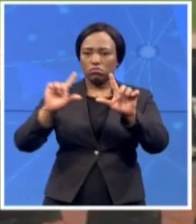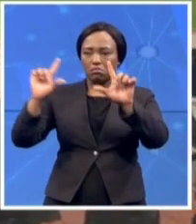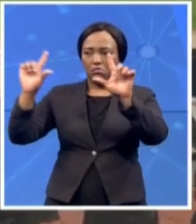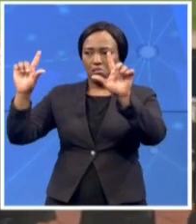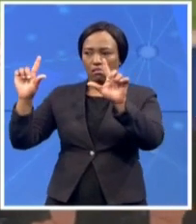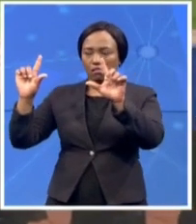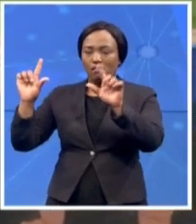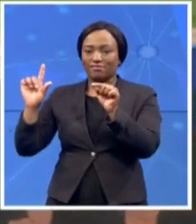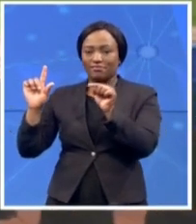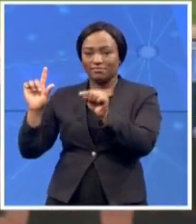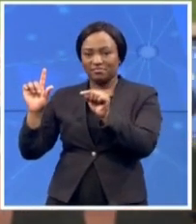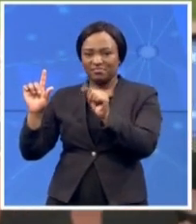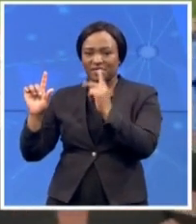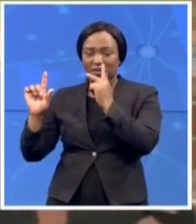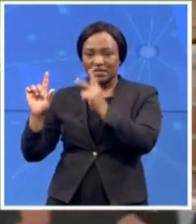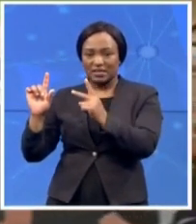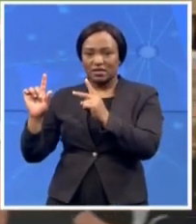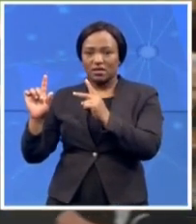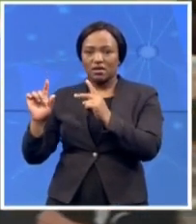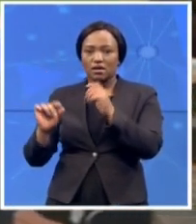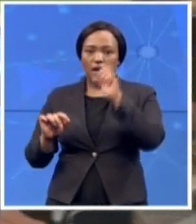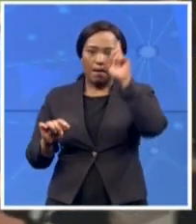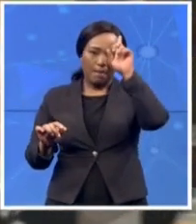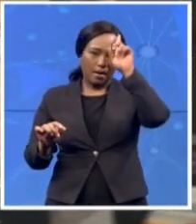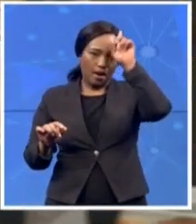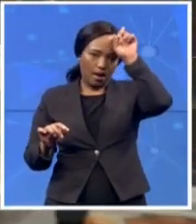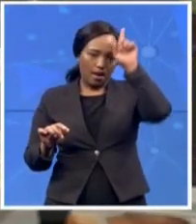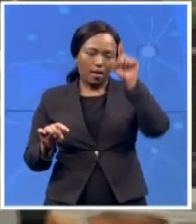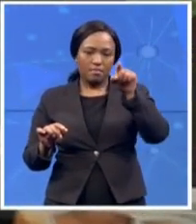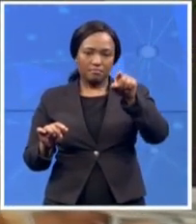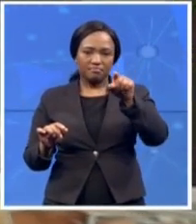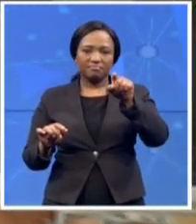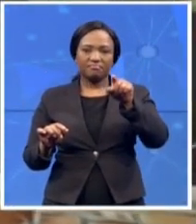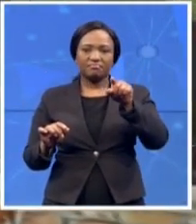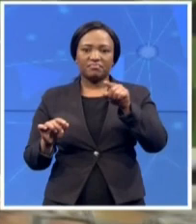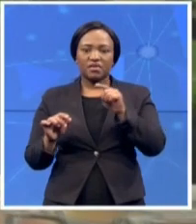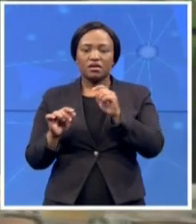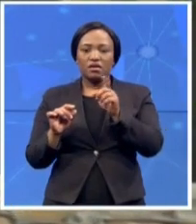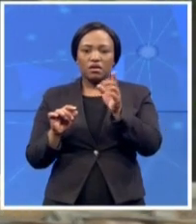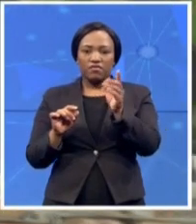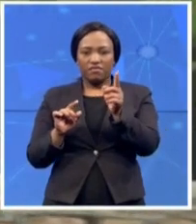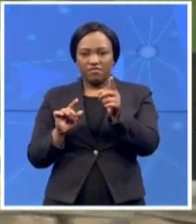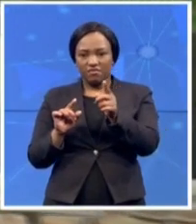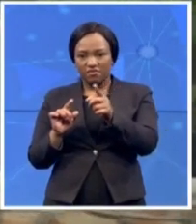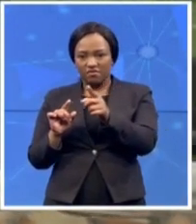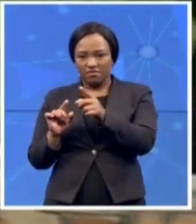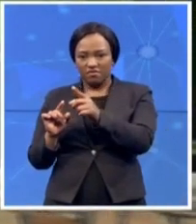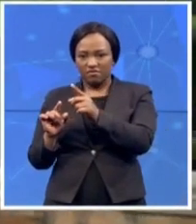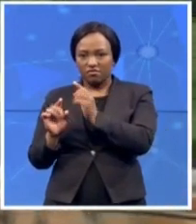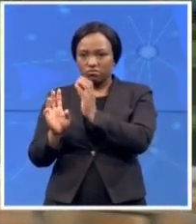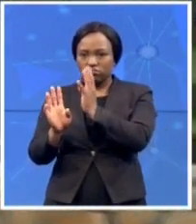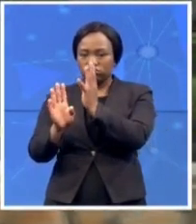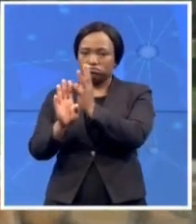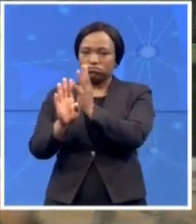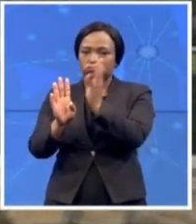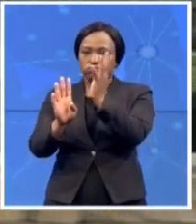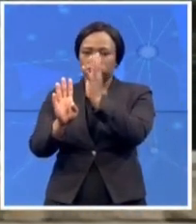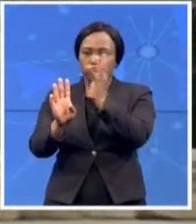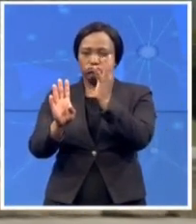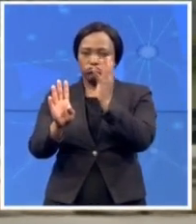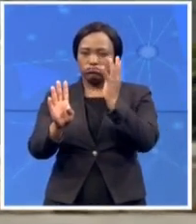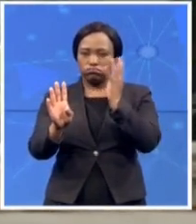of Nelson Mandela. And as you go down, this is the resemblance and the symbolism of the queues of